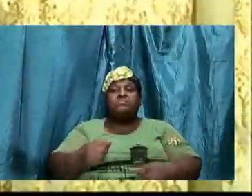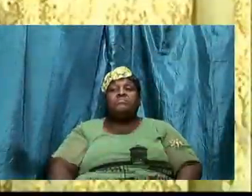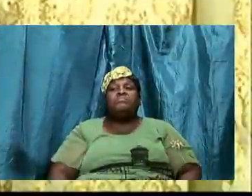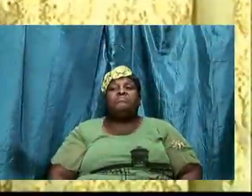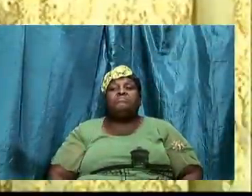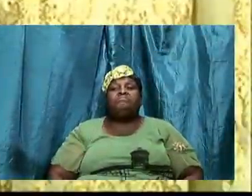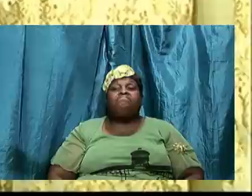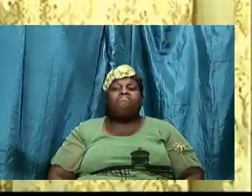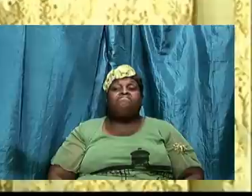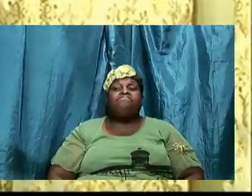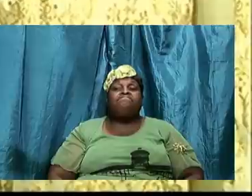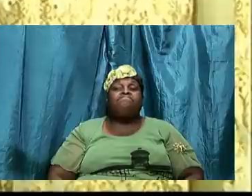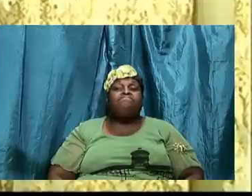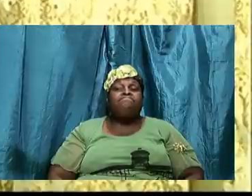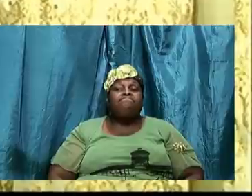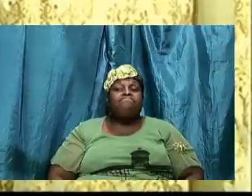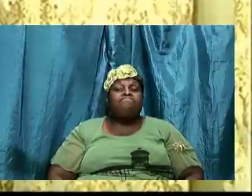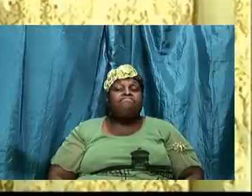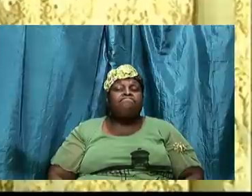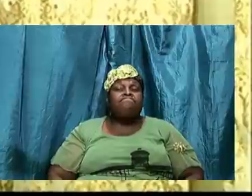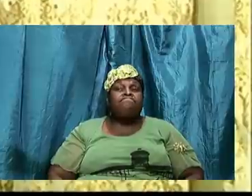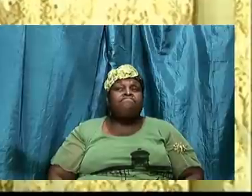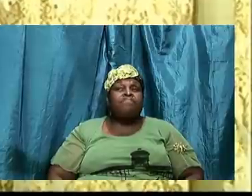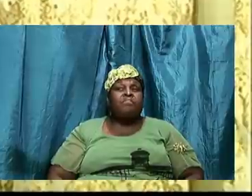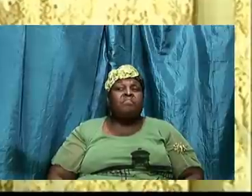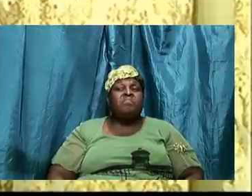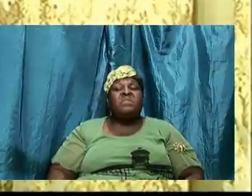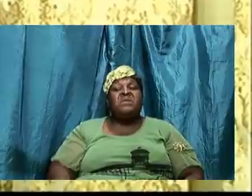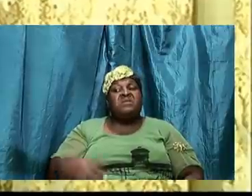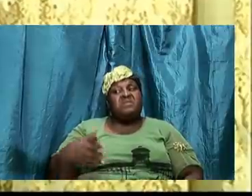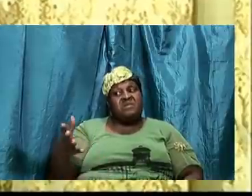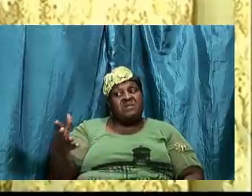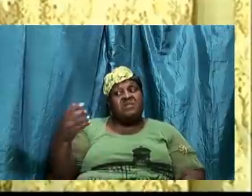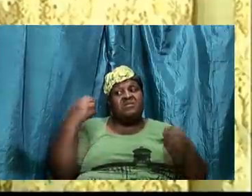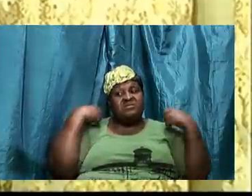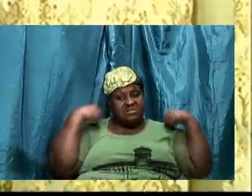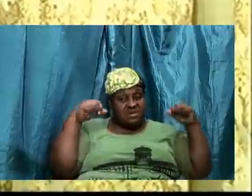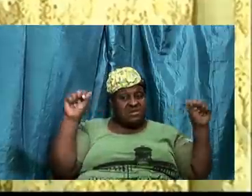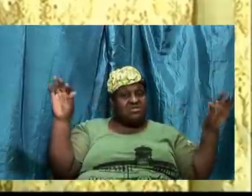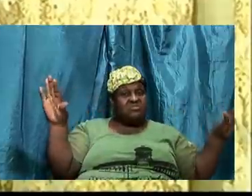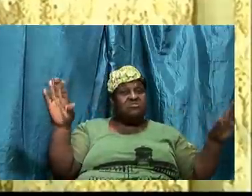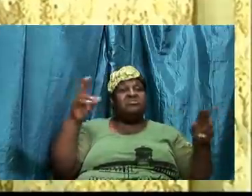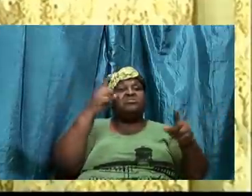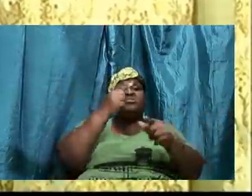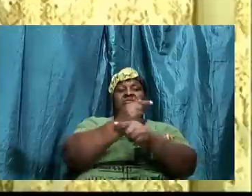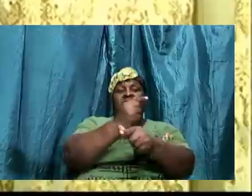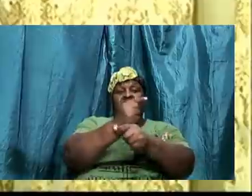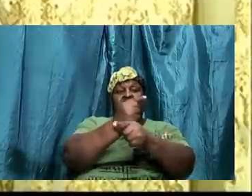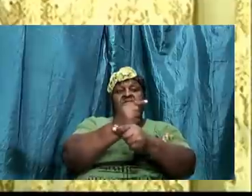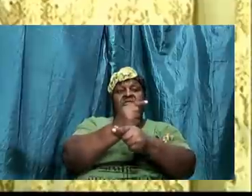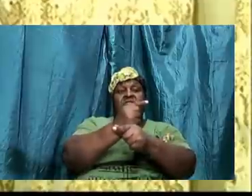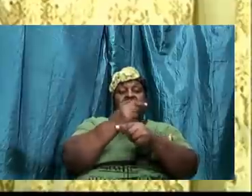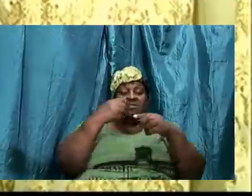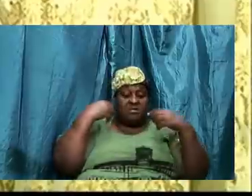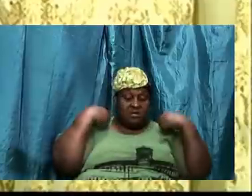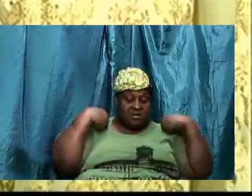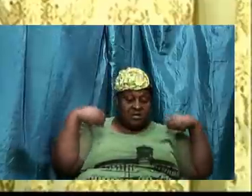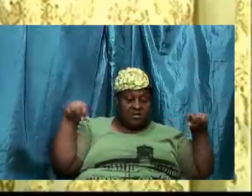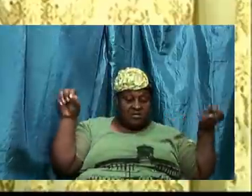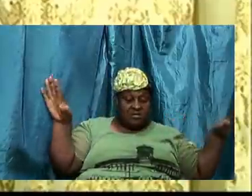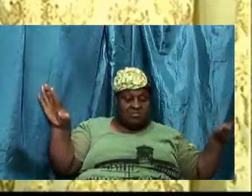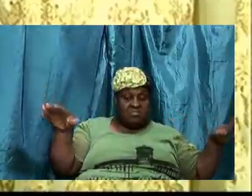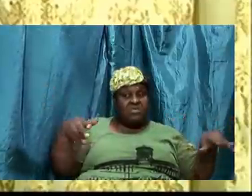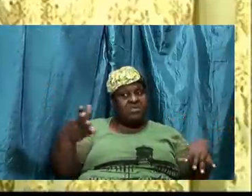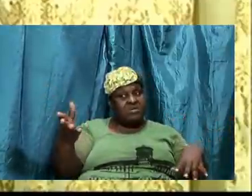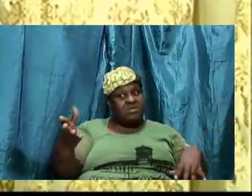So these seraphims, it was said of these seraphims, that they were the